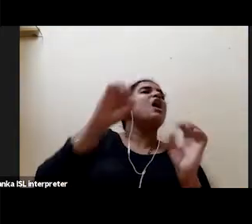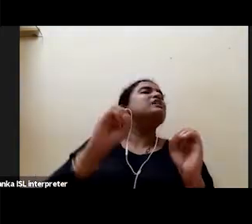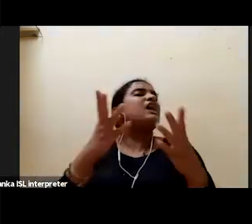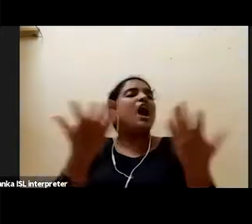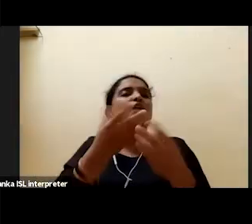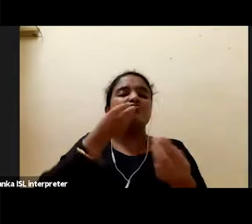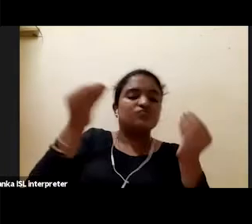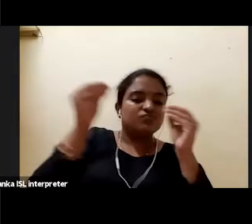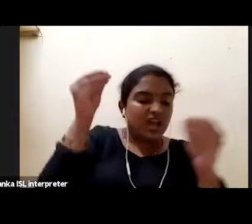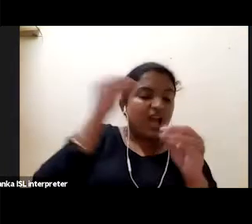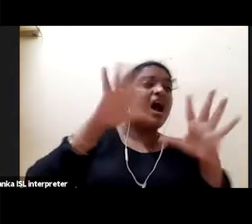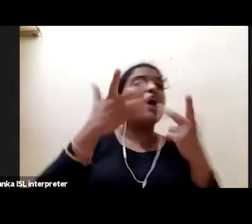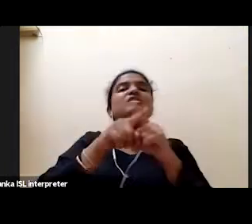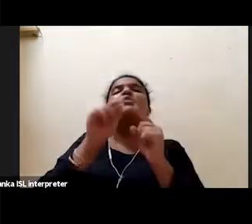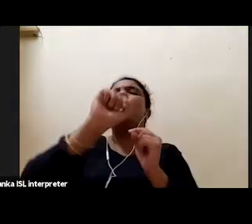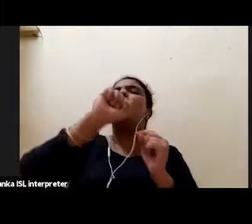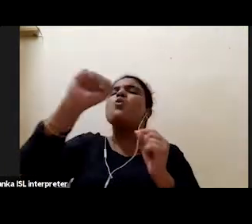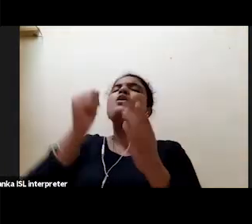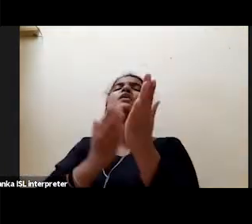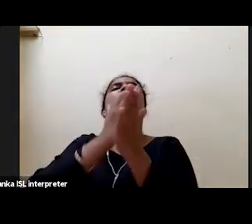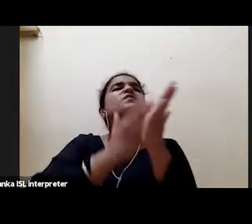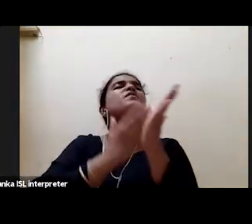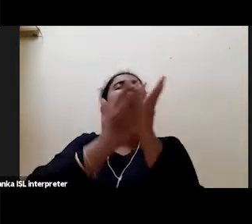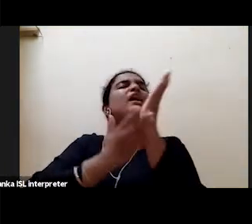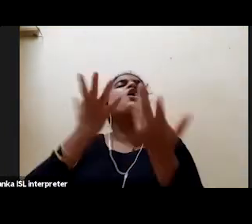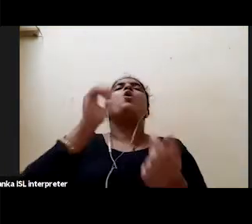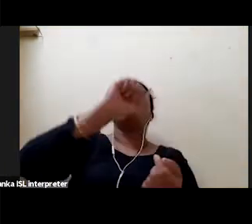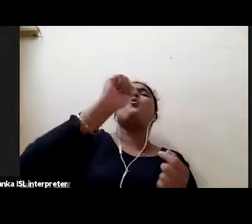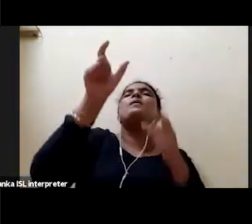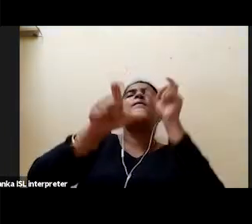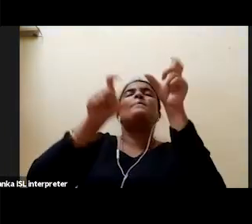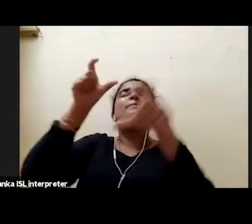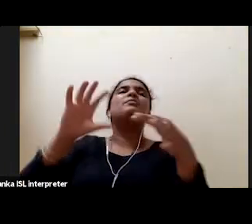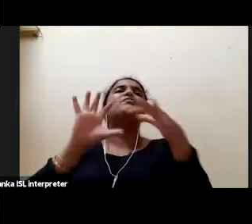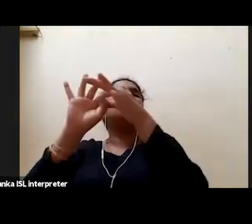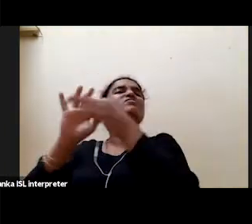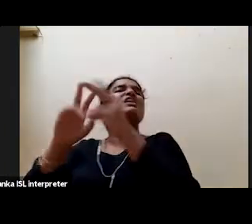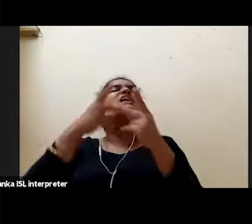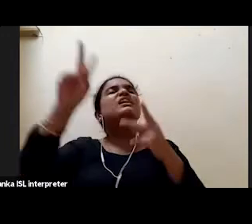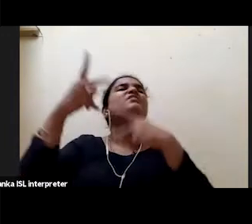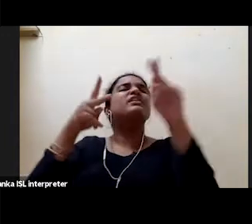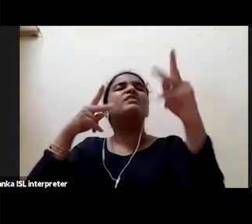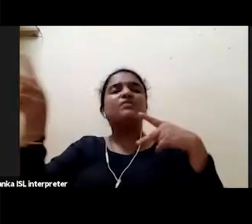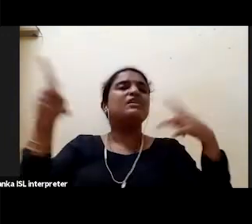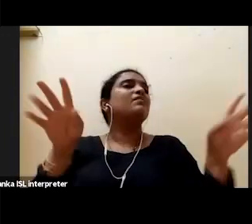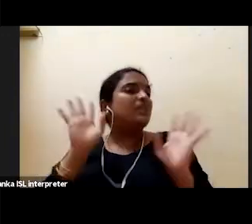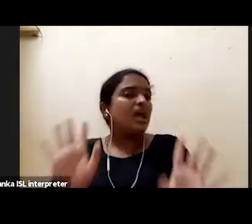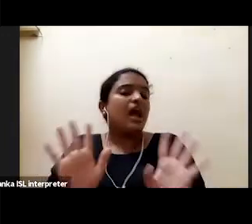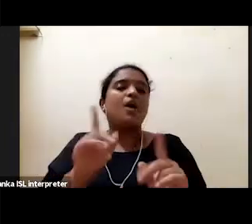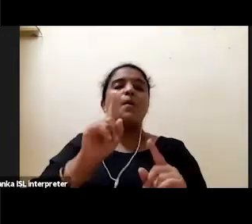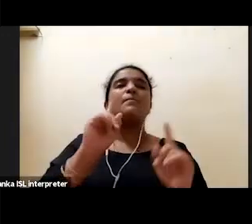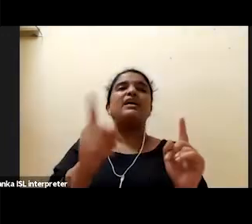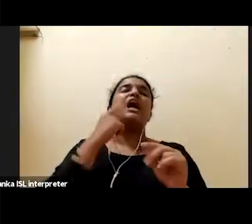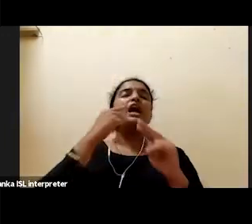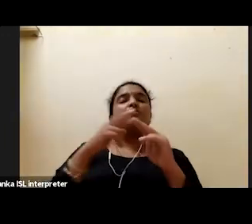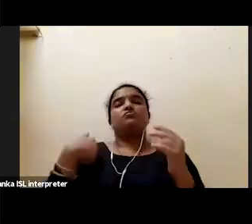and this kind of thing? Now if you look at the people, they're like completely different kind of people. Someone who's a home person who